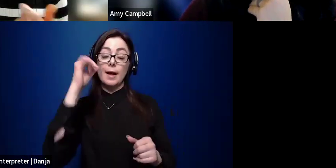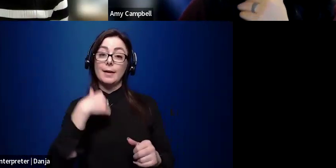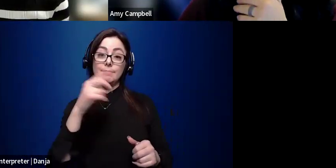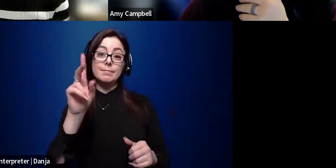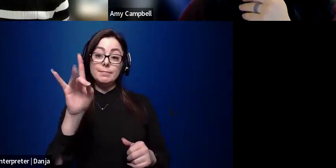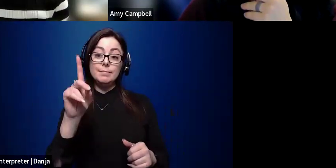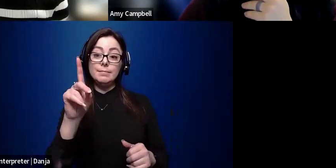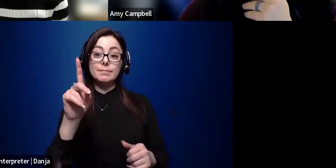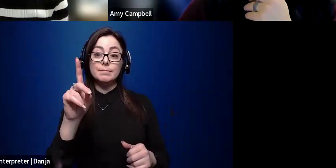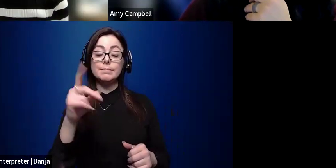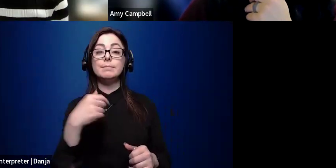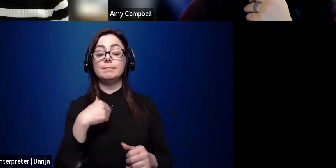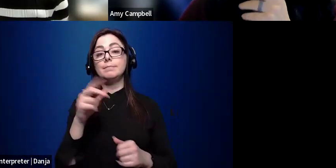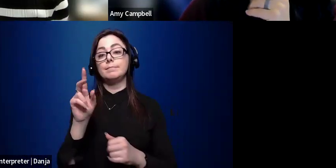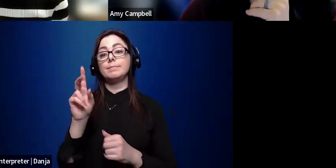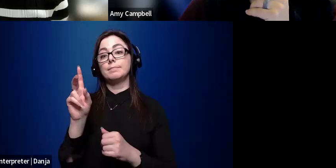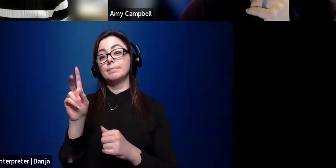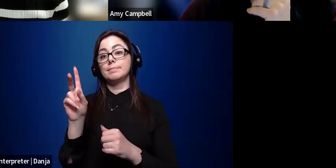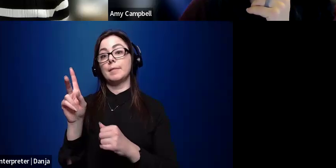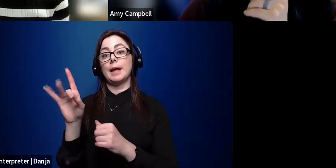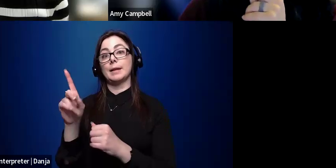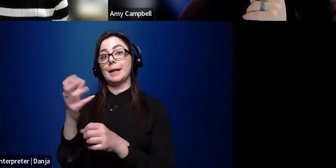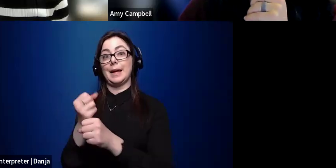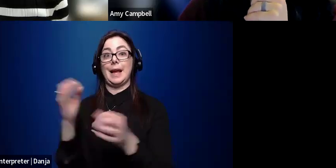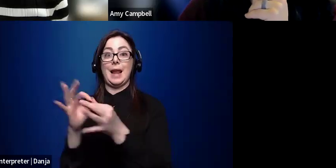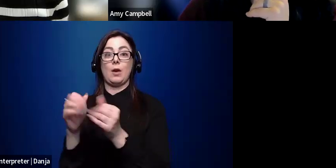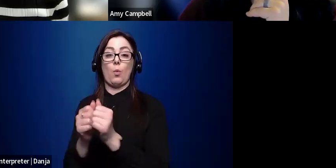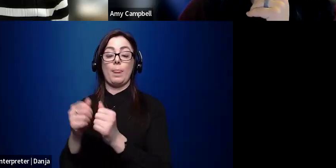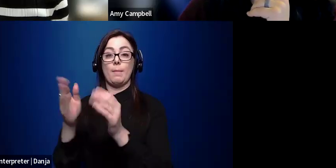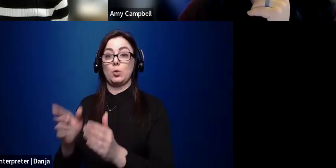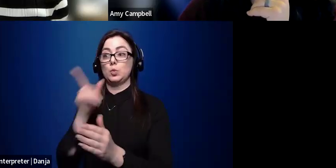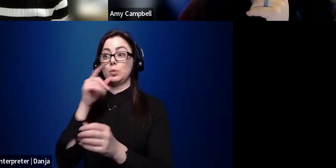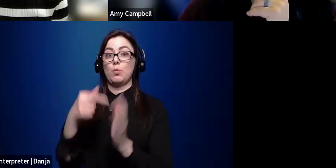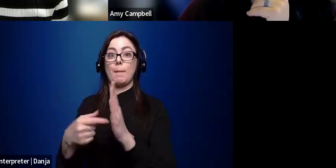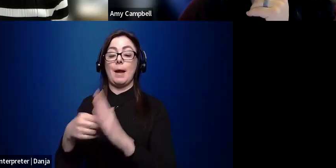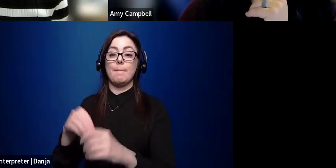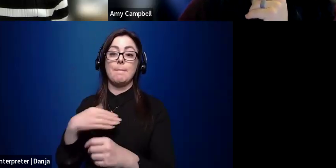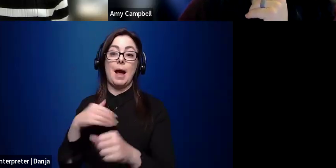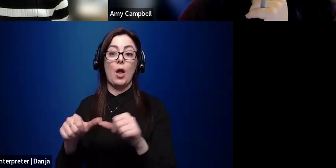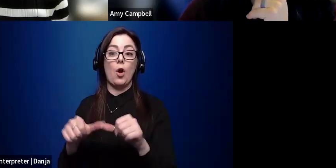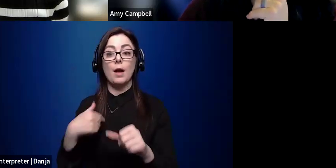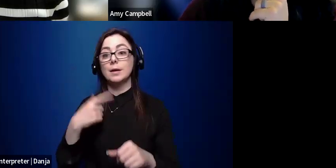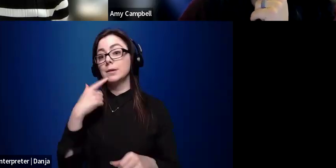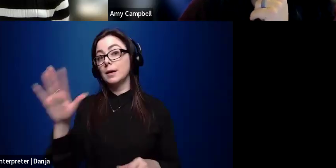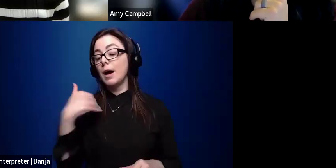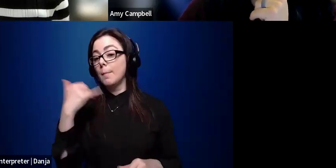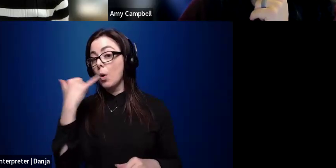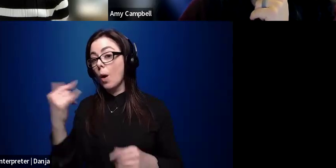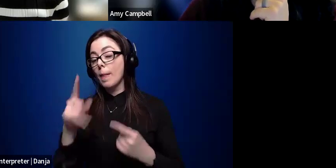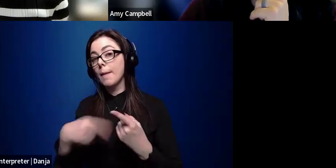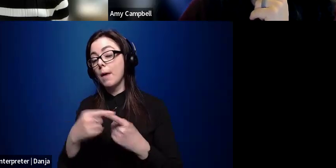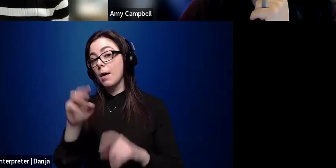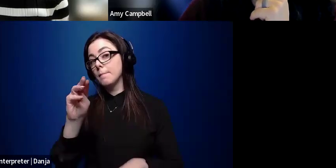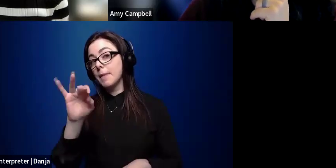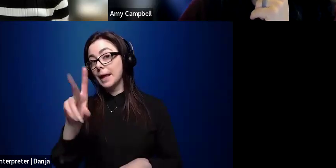was able to get into my representative's office immediately. And I just said, I'm calling about Medicaid. I'm concerned about cuts, and I